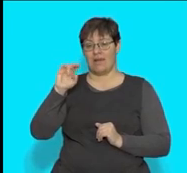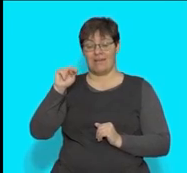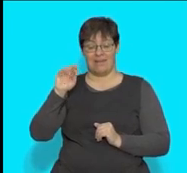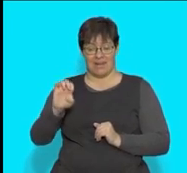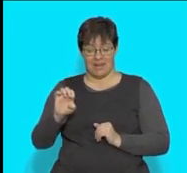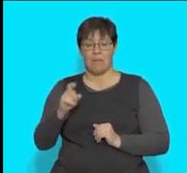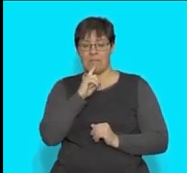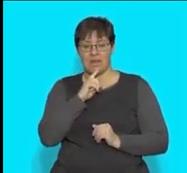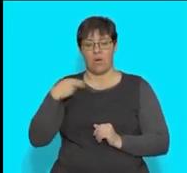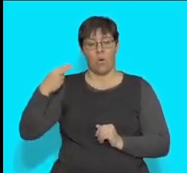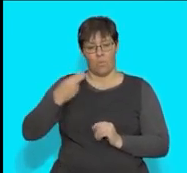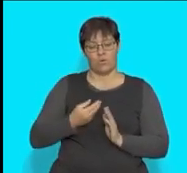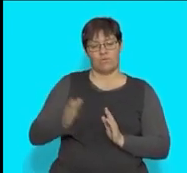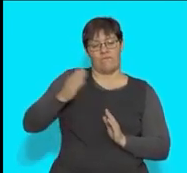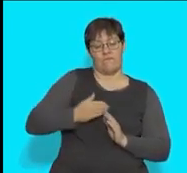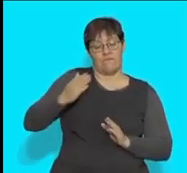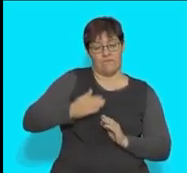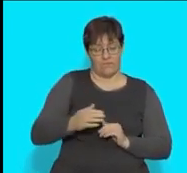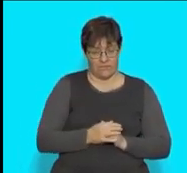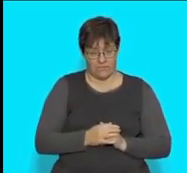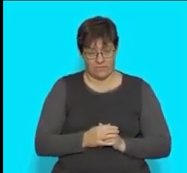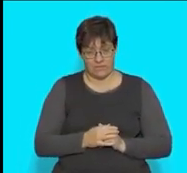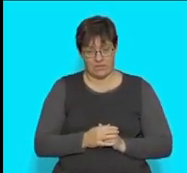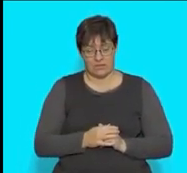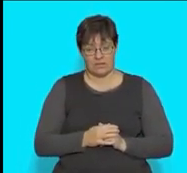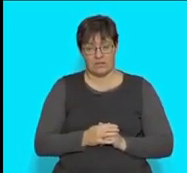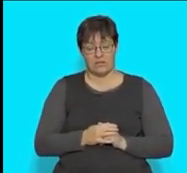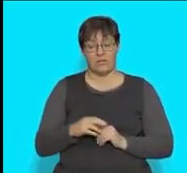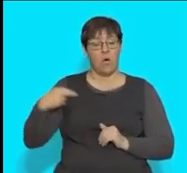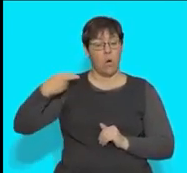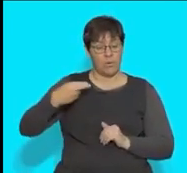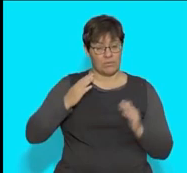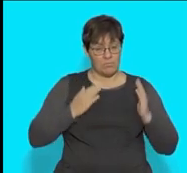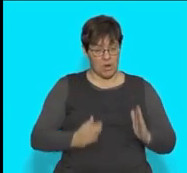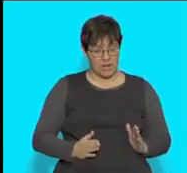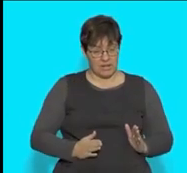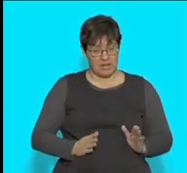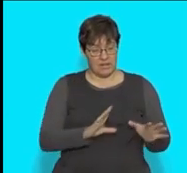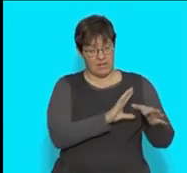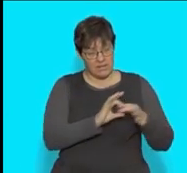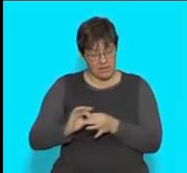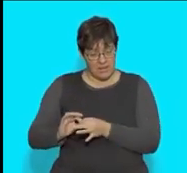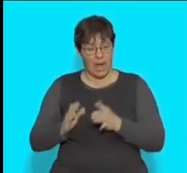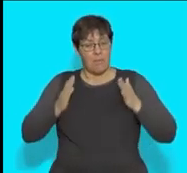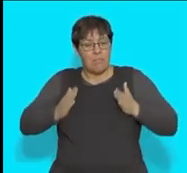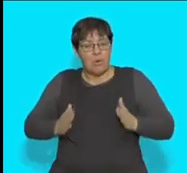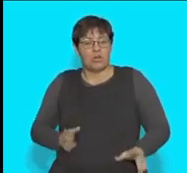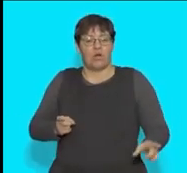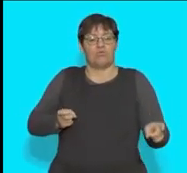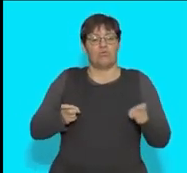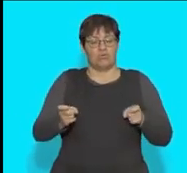going to secrete hormones. Now, hormones in the body are tied up with, right, how our